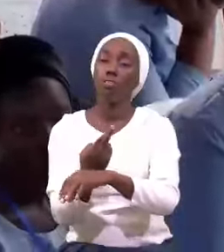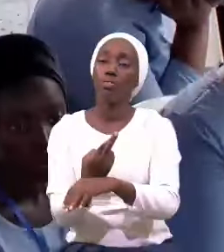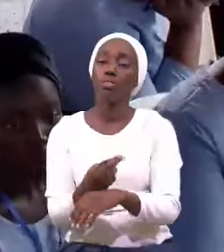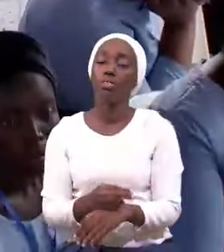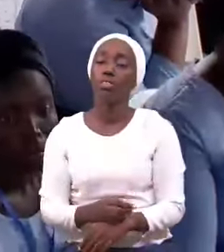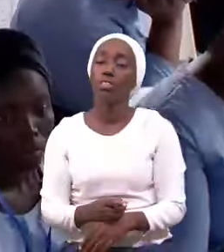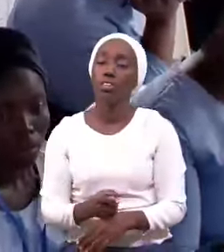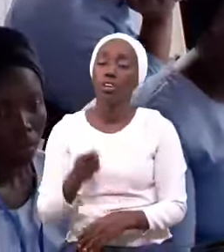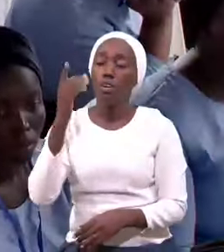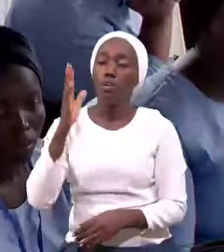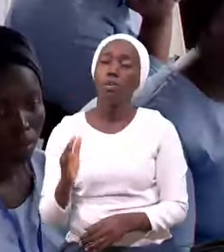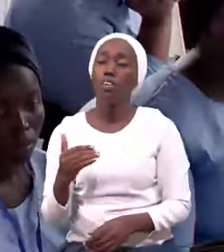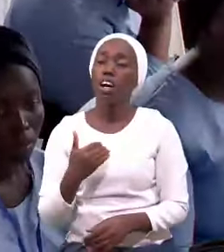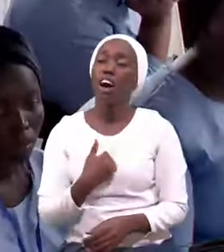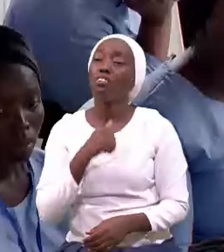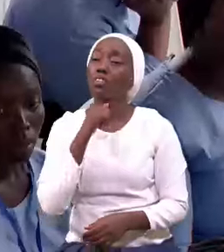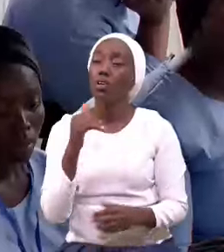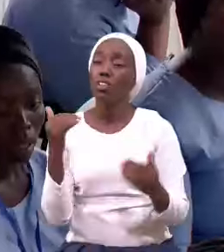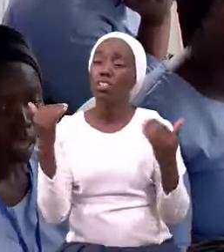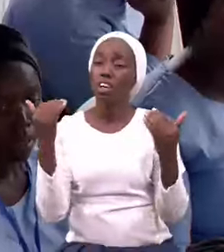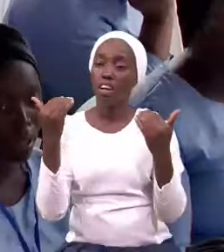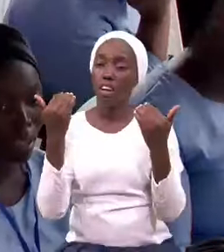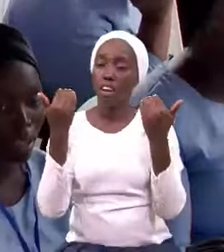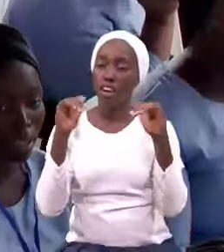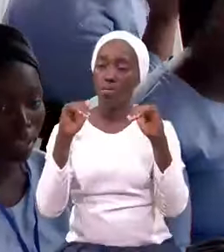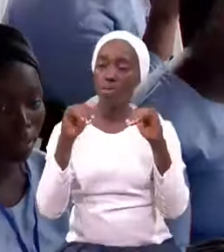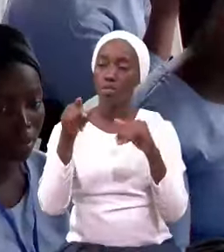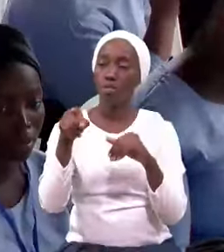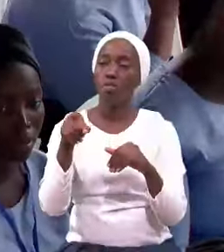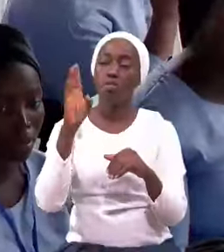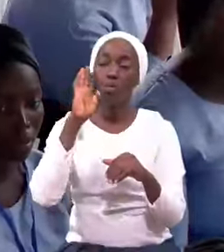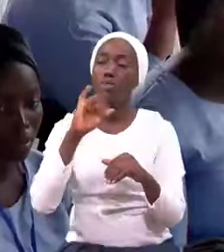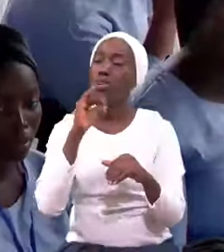God has not limited you. You will not be limited.